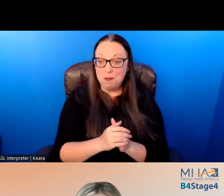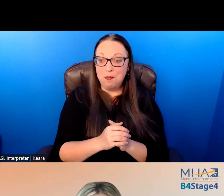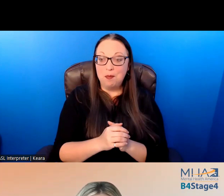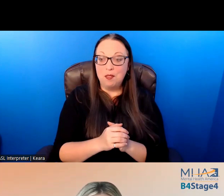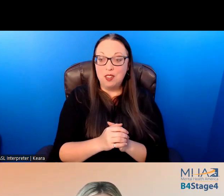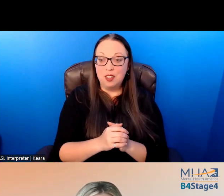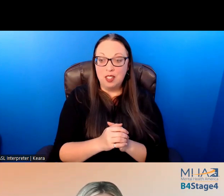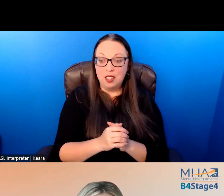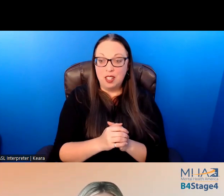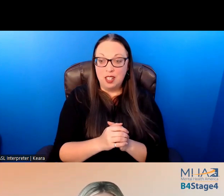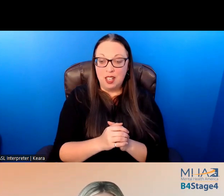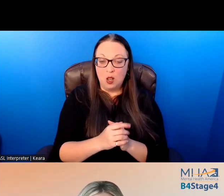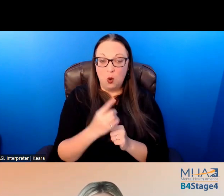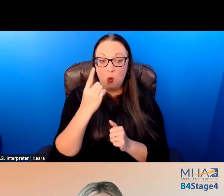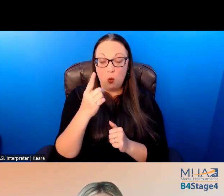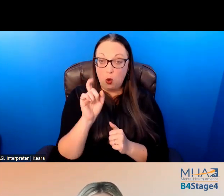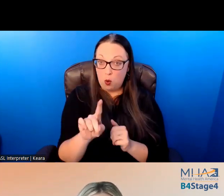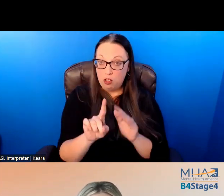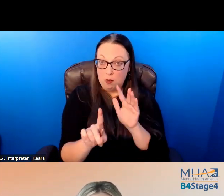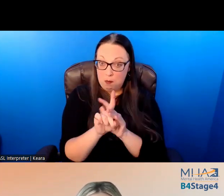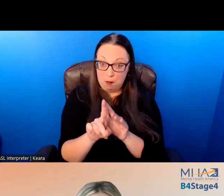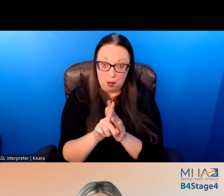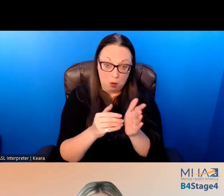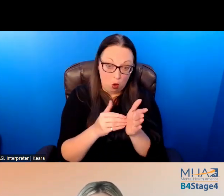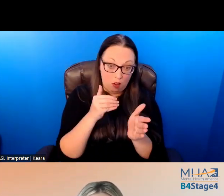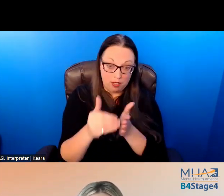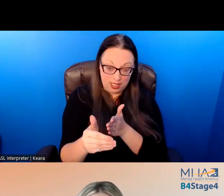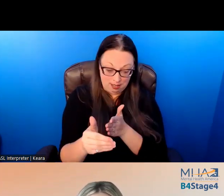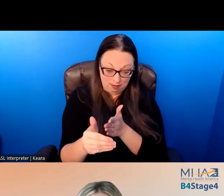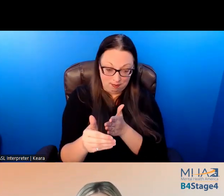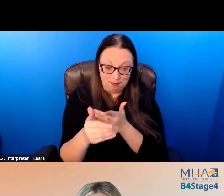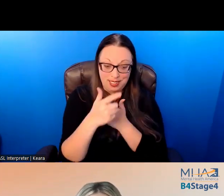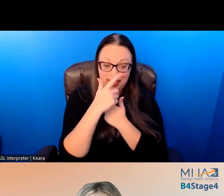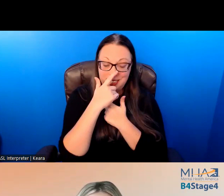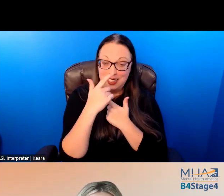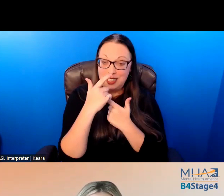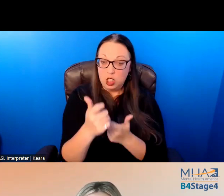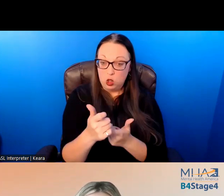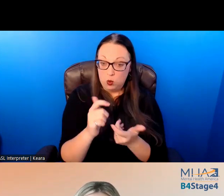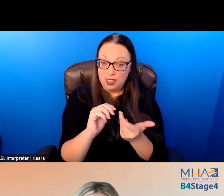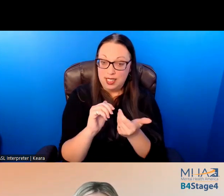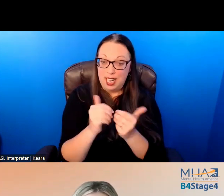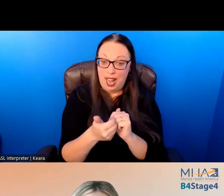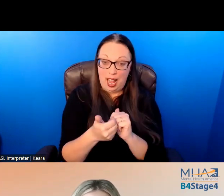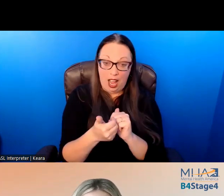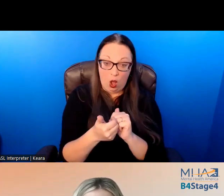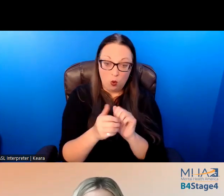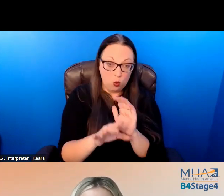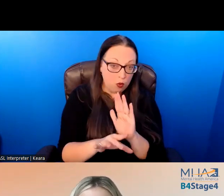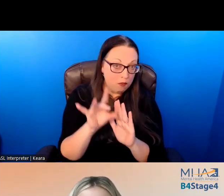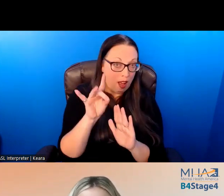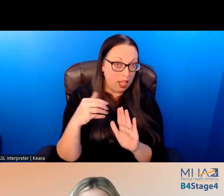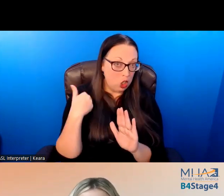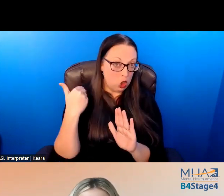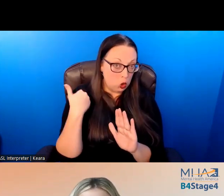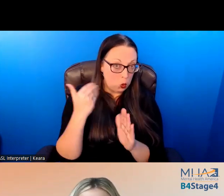One question that has come up quite often is the interest in how to find the youth to